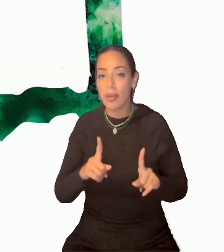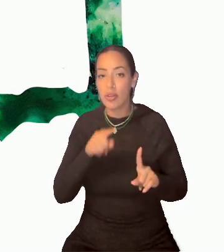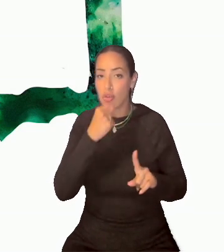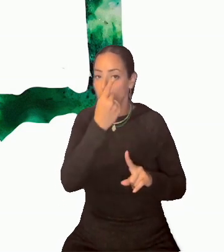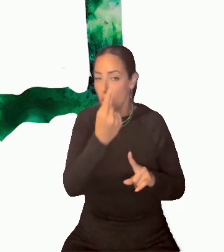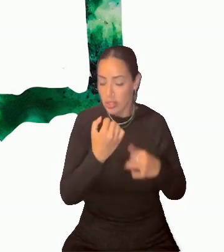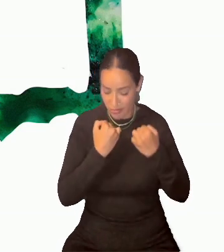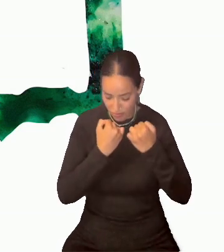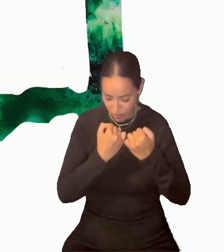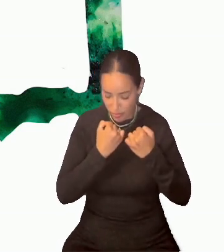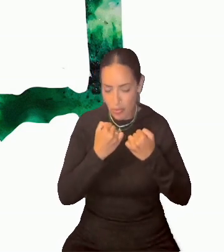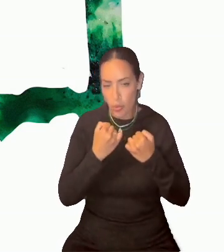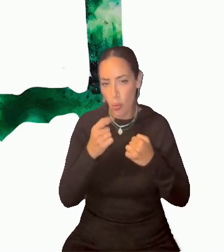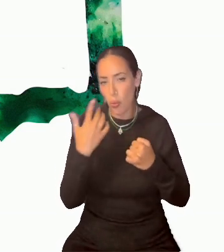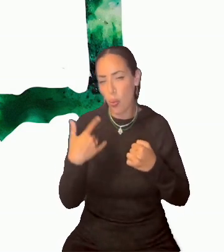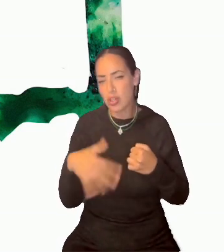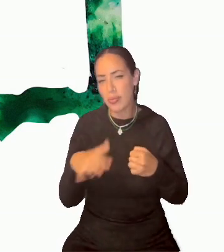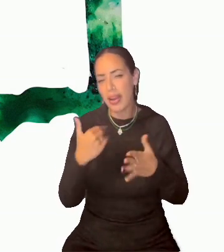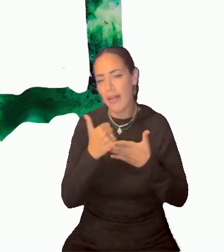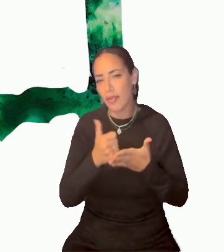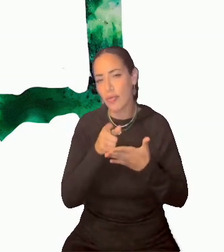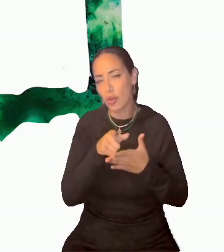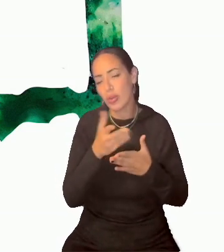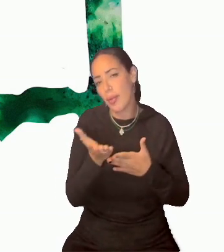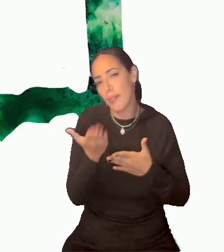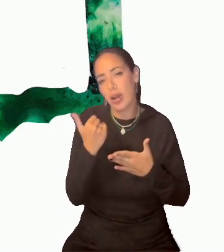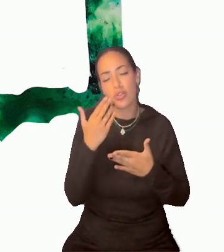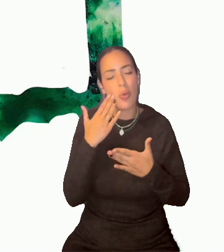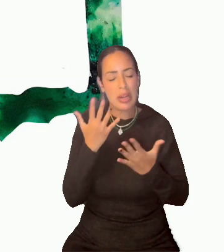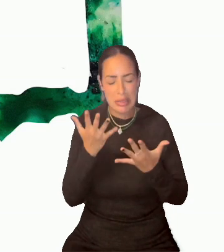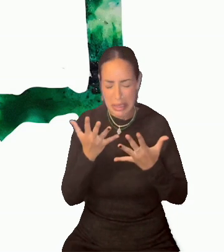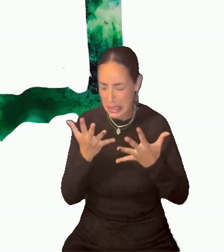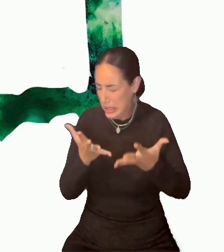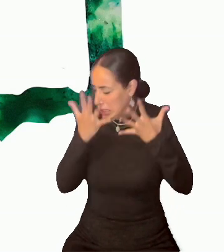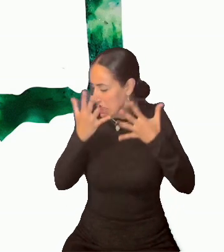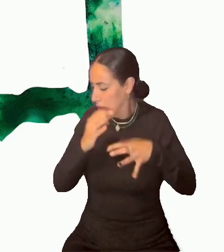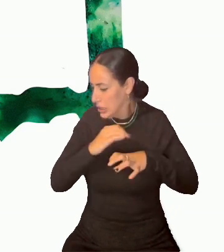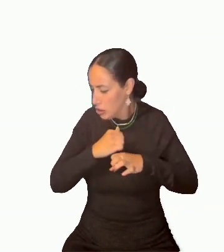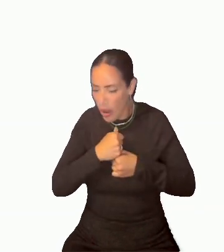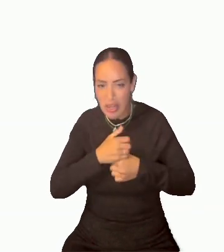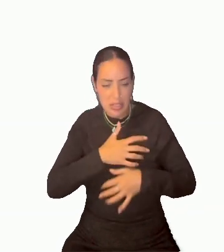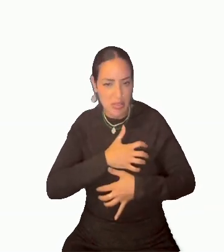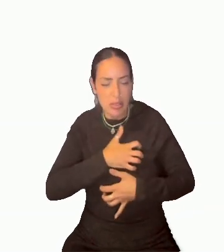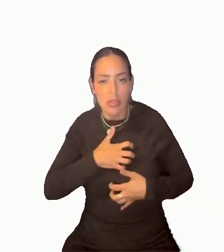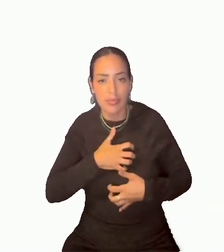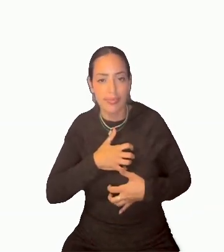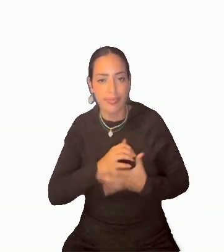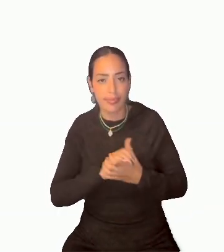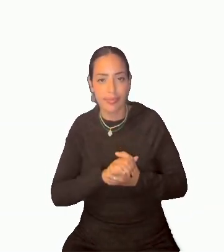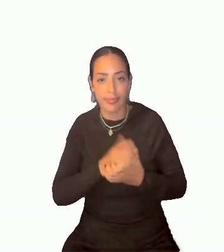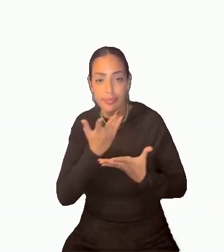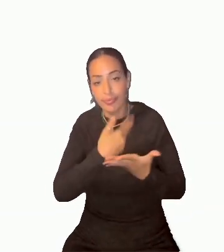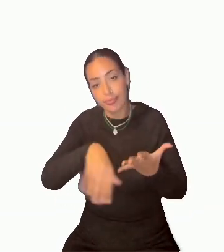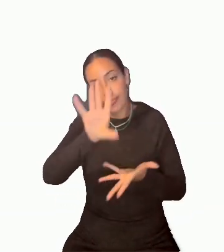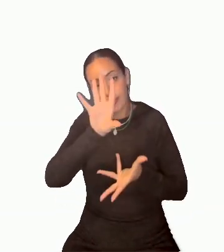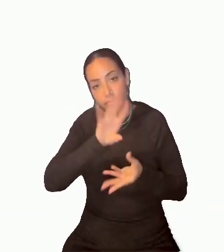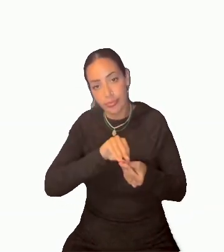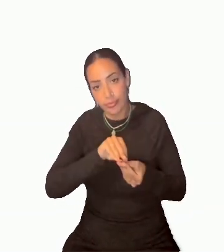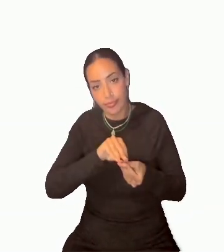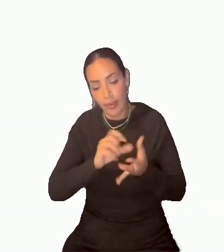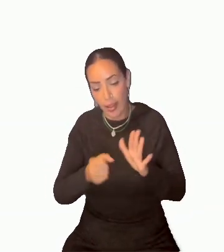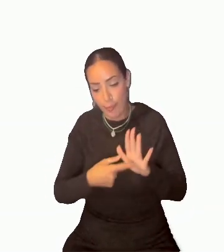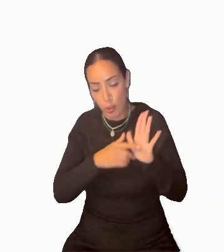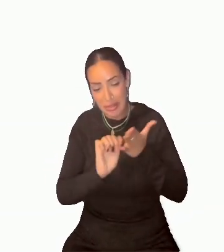about what's worked for you in the past when you felt overwhelmed, stressed and distressed. In summary, the